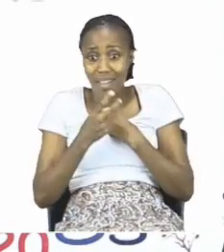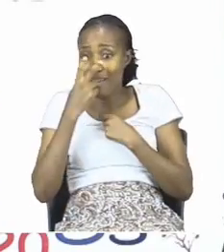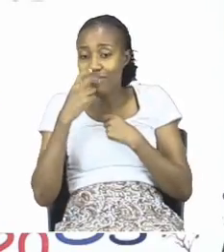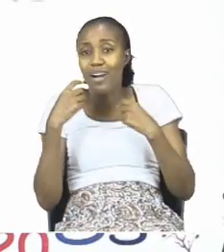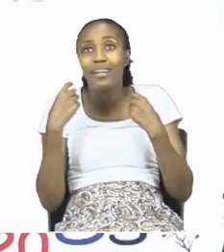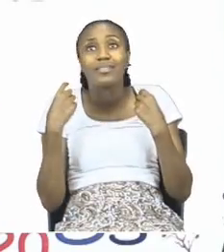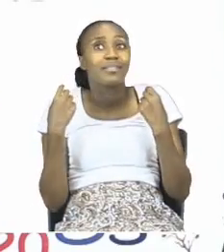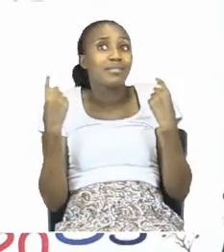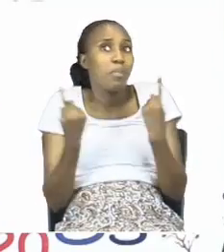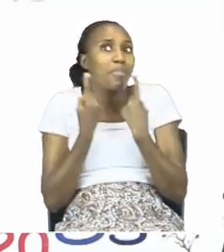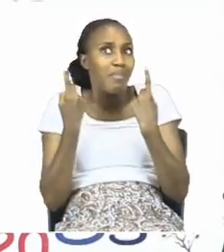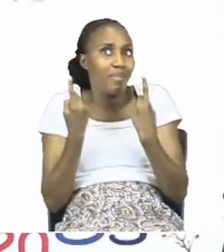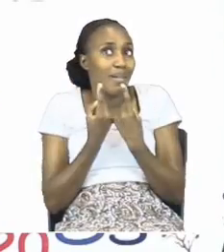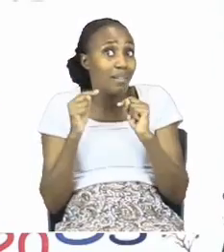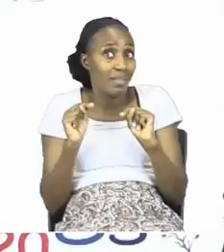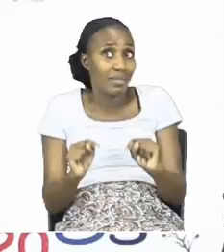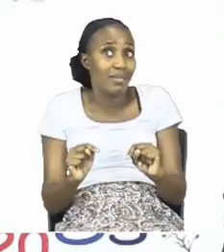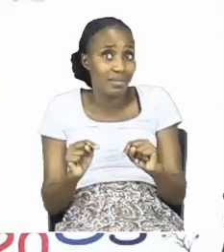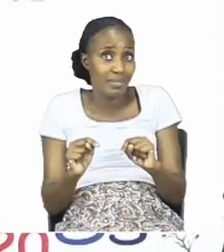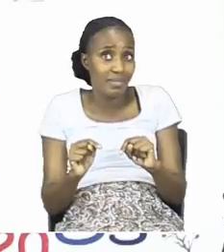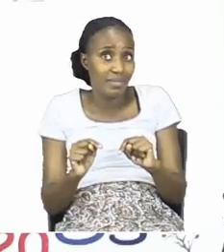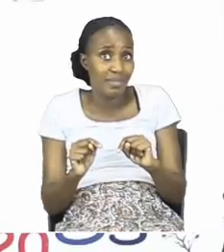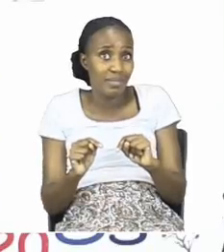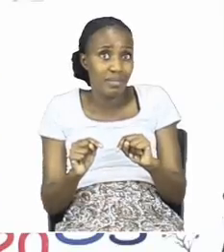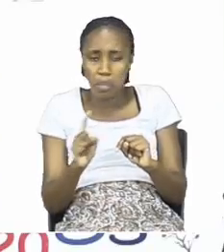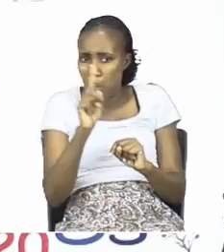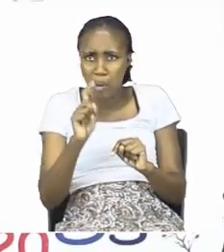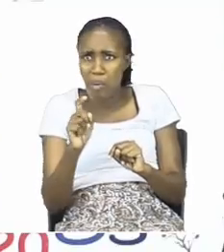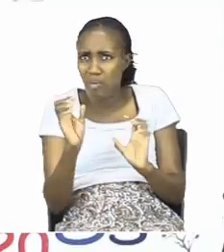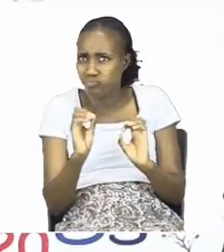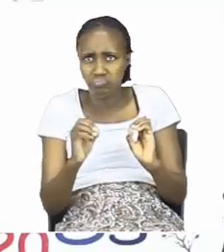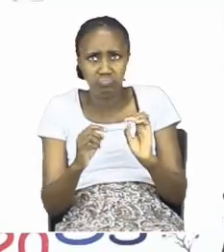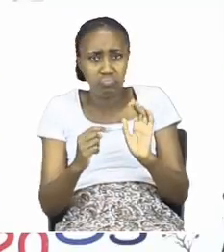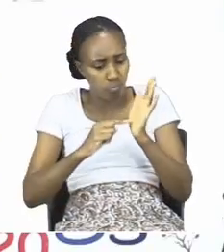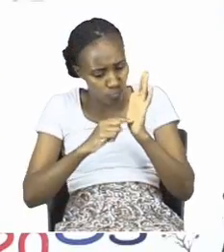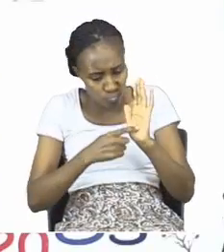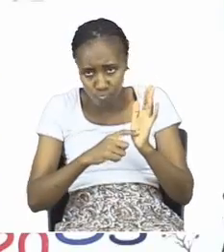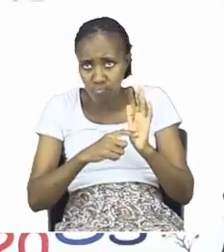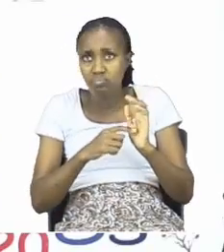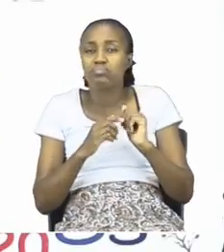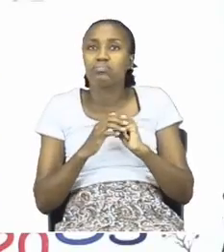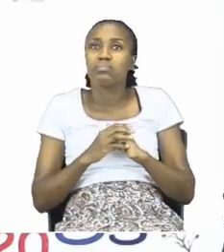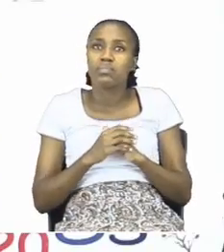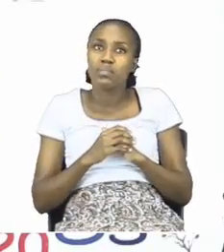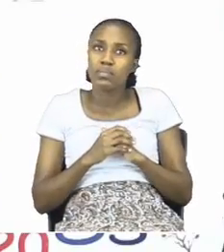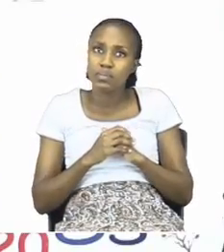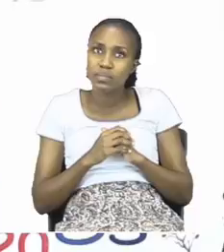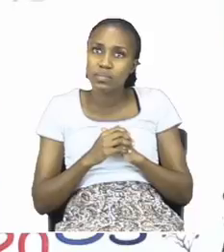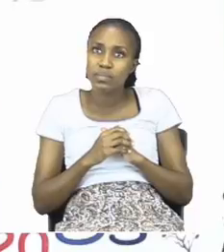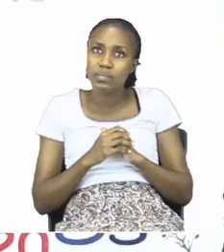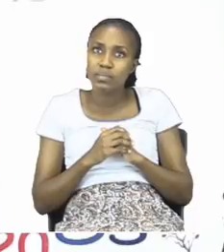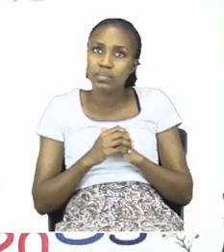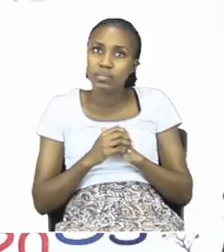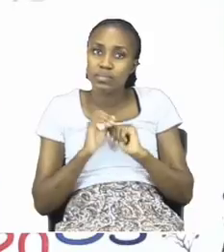game today. That doesn't sound like there's any question. So, because there's no question